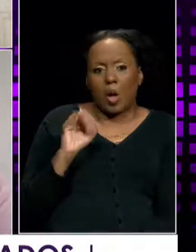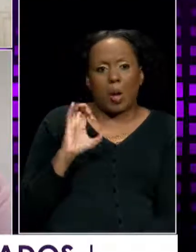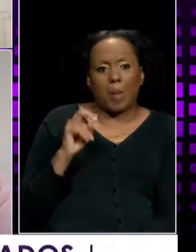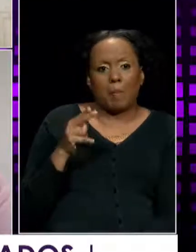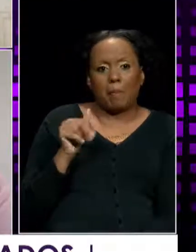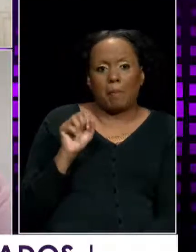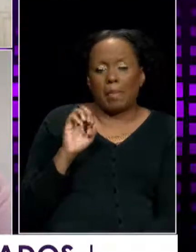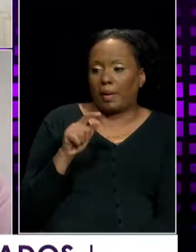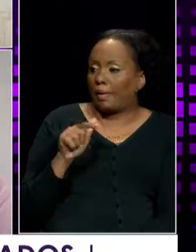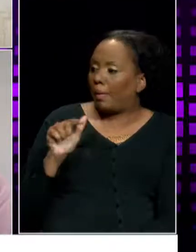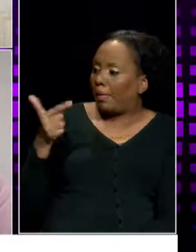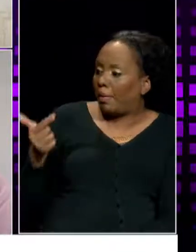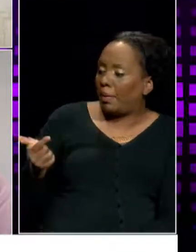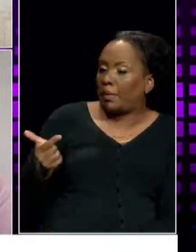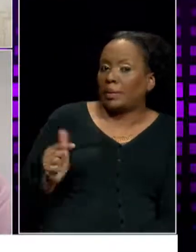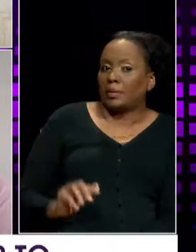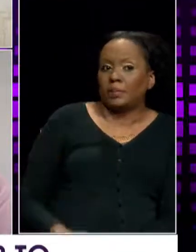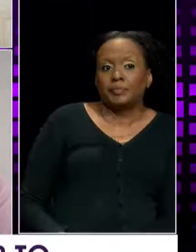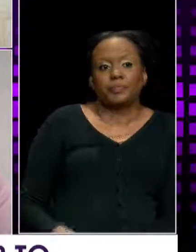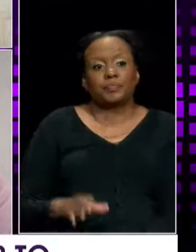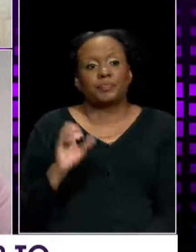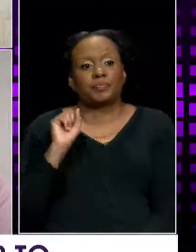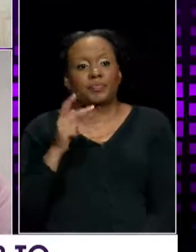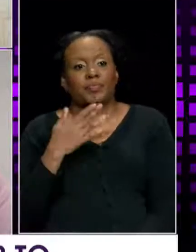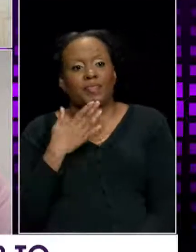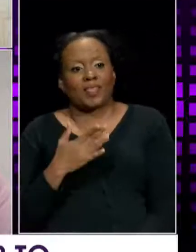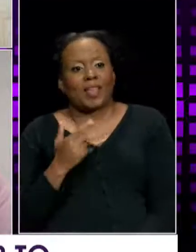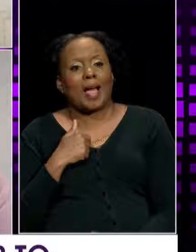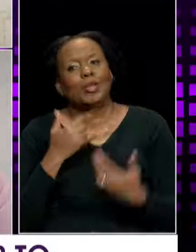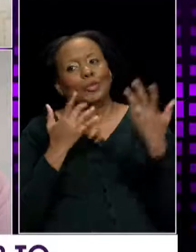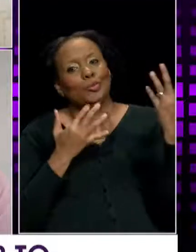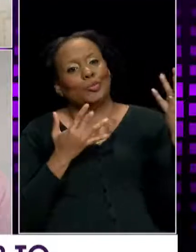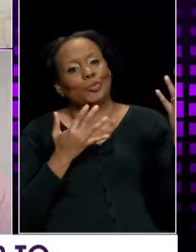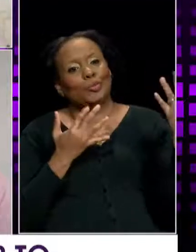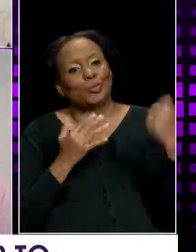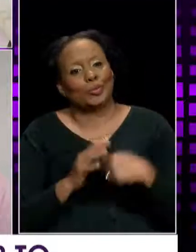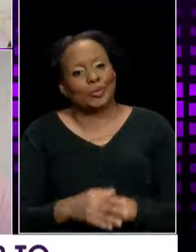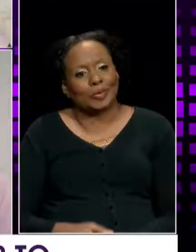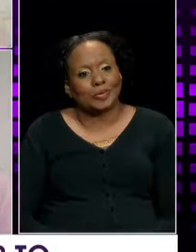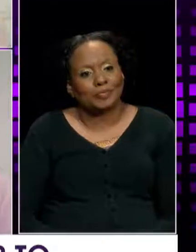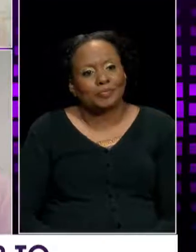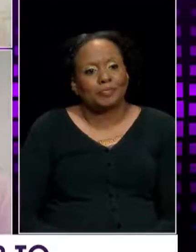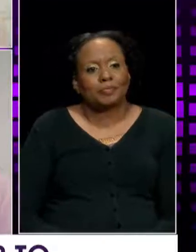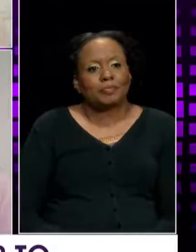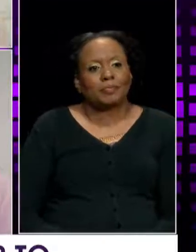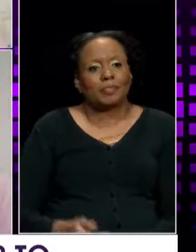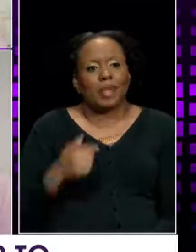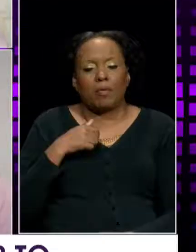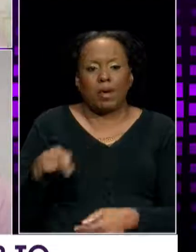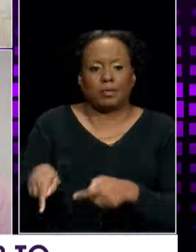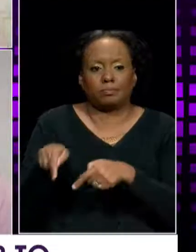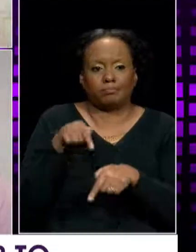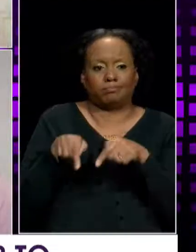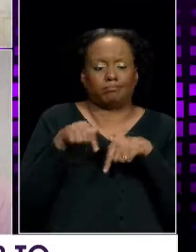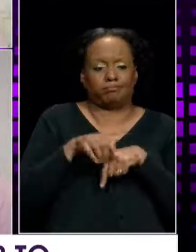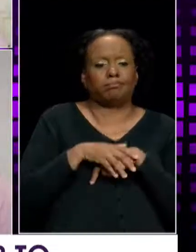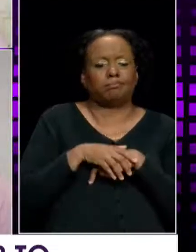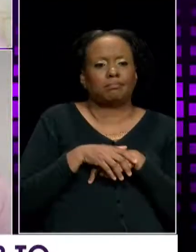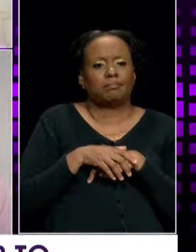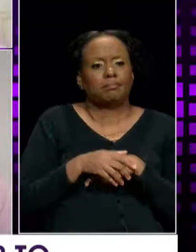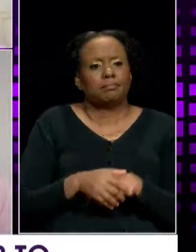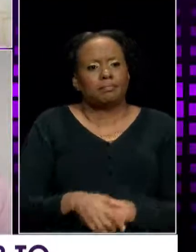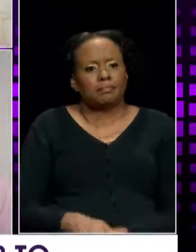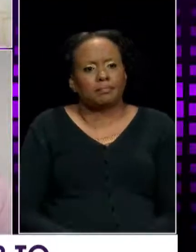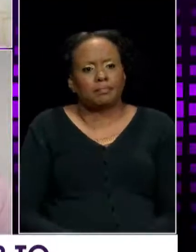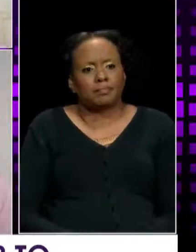one. Awesome. Thank you, Pierre. I was waiting. I just want to jump back very quickly. Apologies. That's fine. That's fine. So